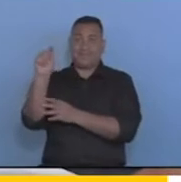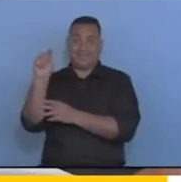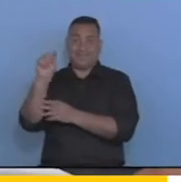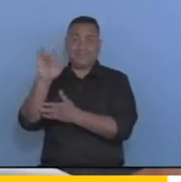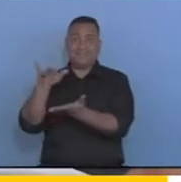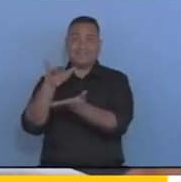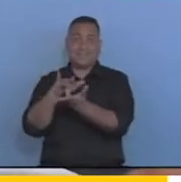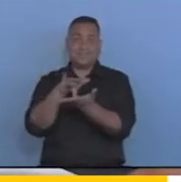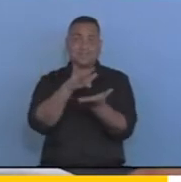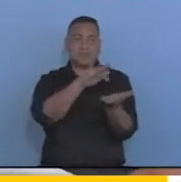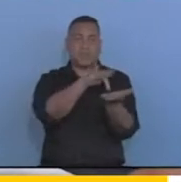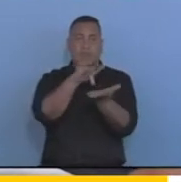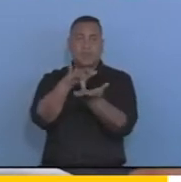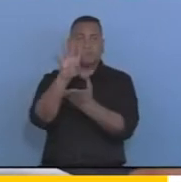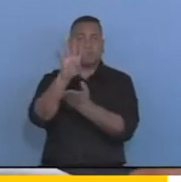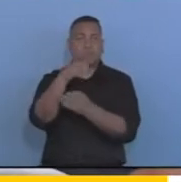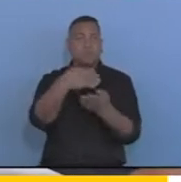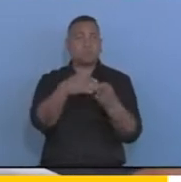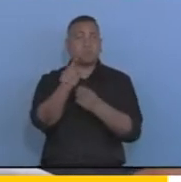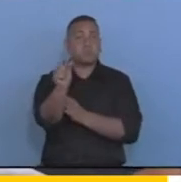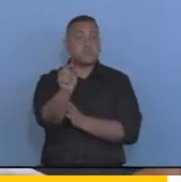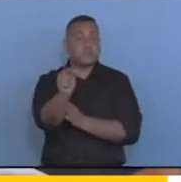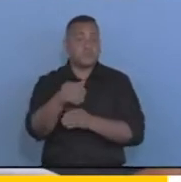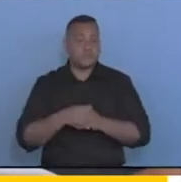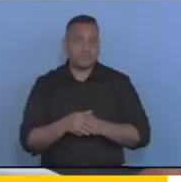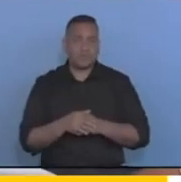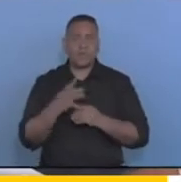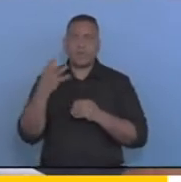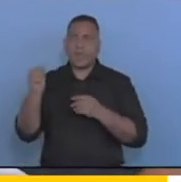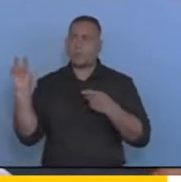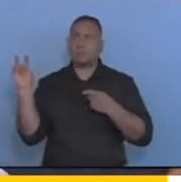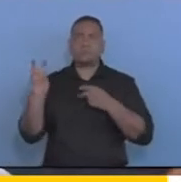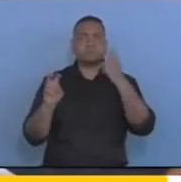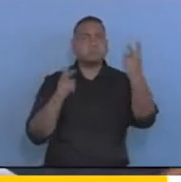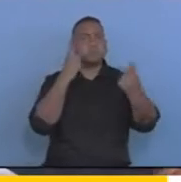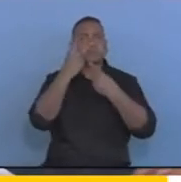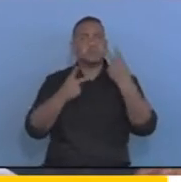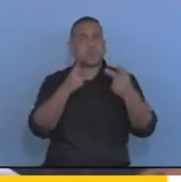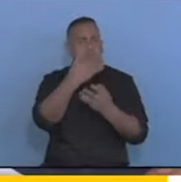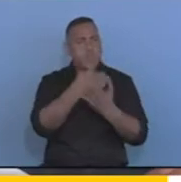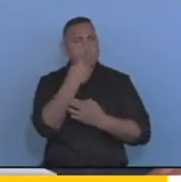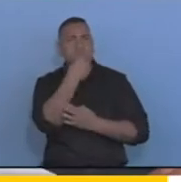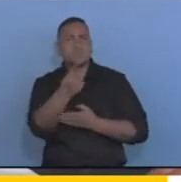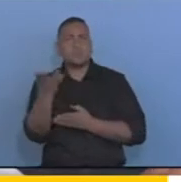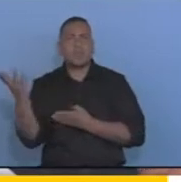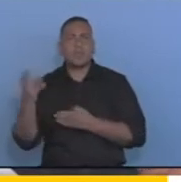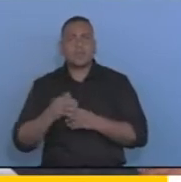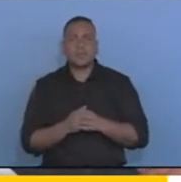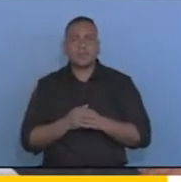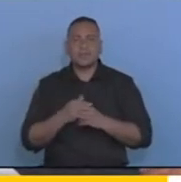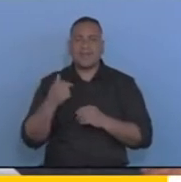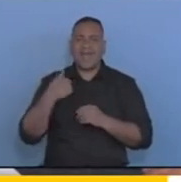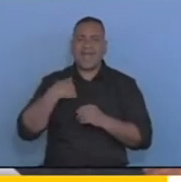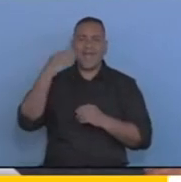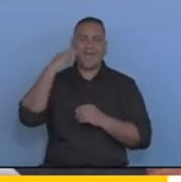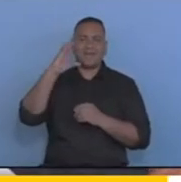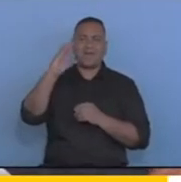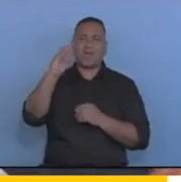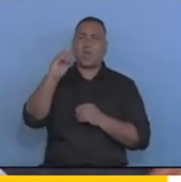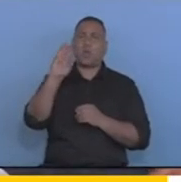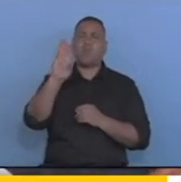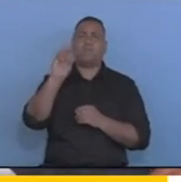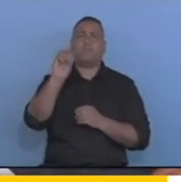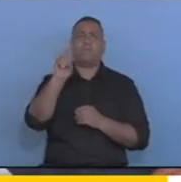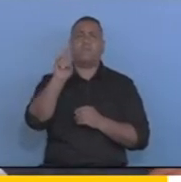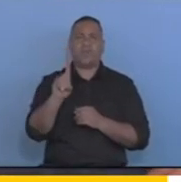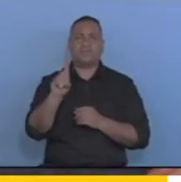see what we have on display. Yeah, because I've heard terms like a cobot. Have you heard of this, Rhoda? I kind of read about